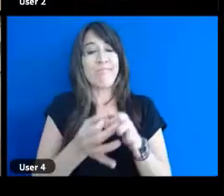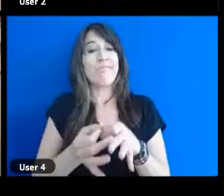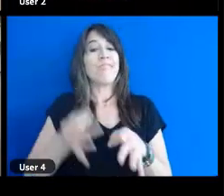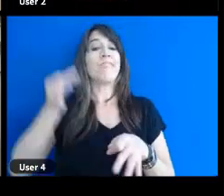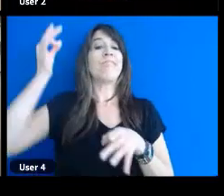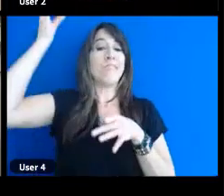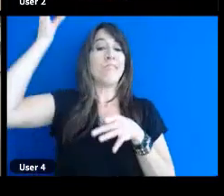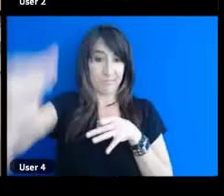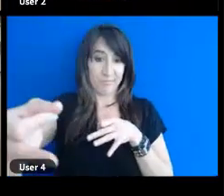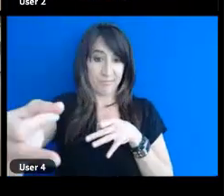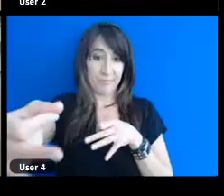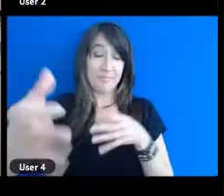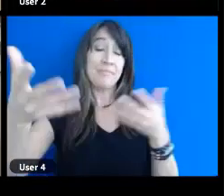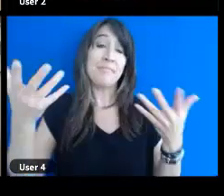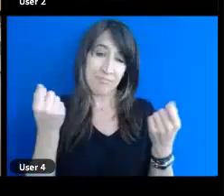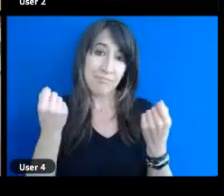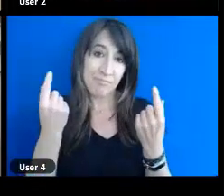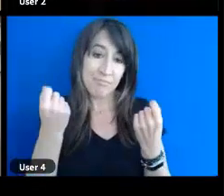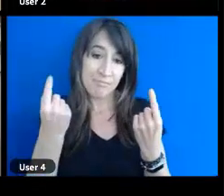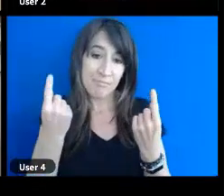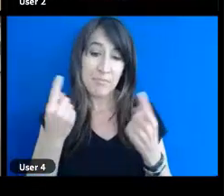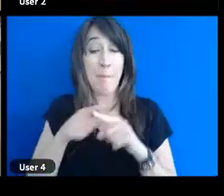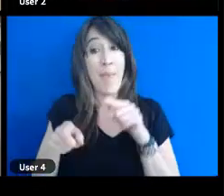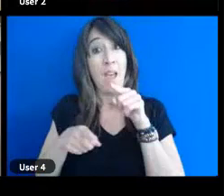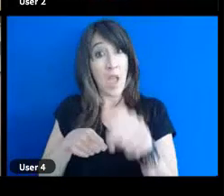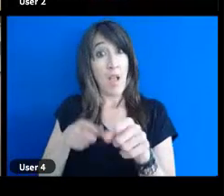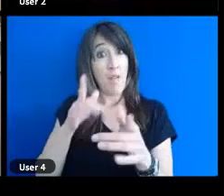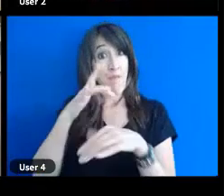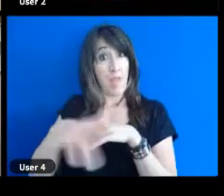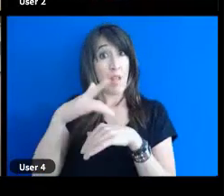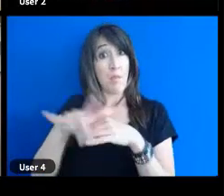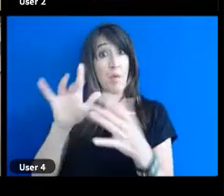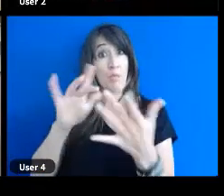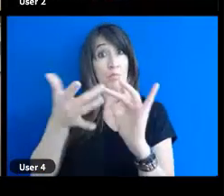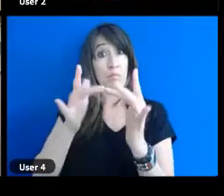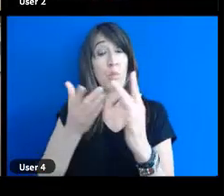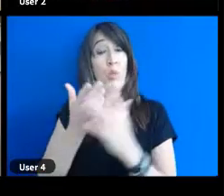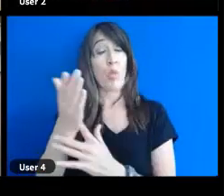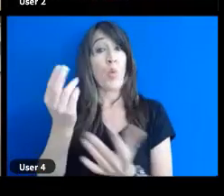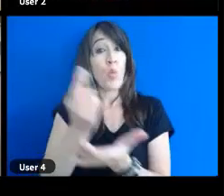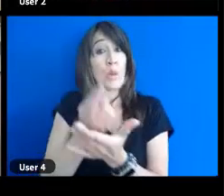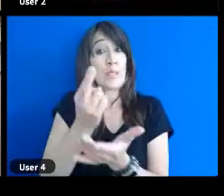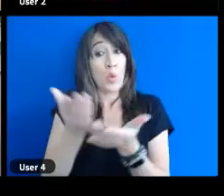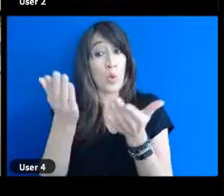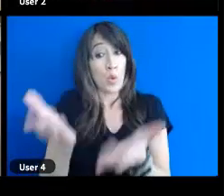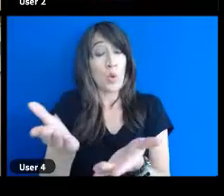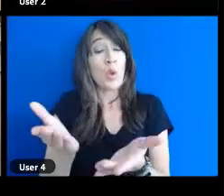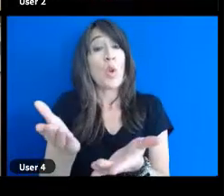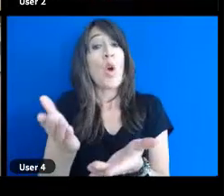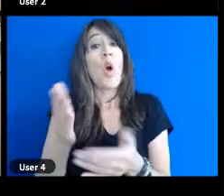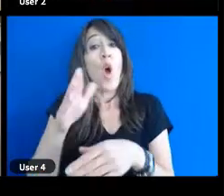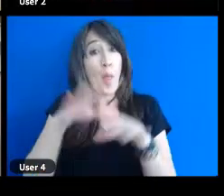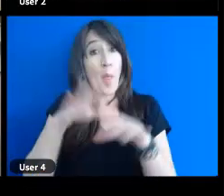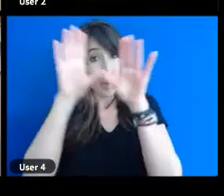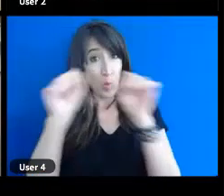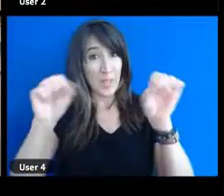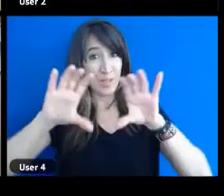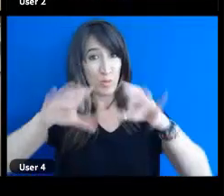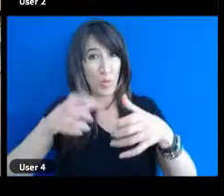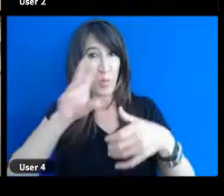we made the very difficult decision to postpone that formal launch. Unfortunately, we did. But the document is available online as a resource,